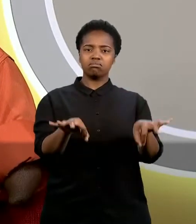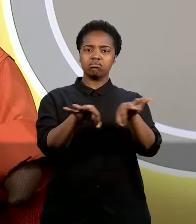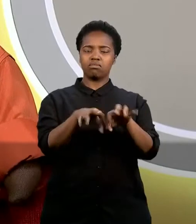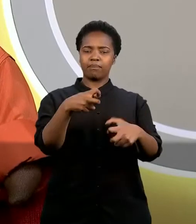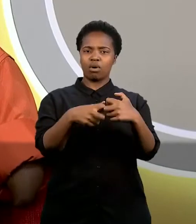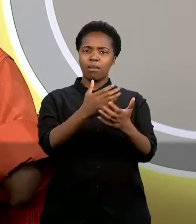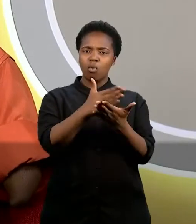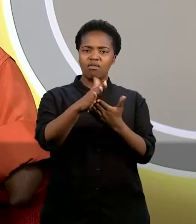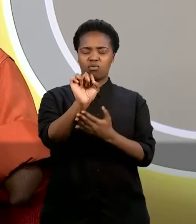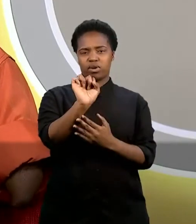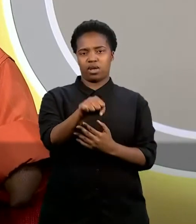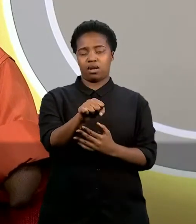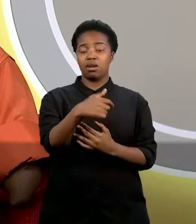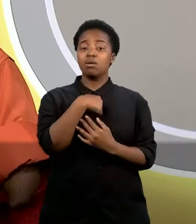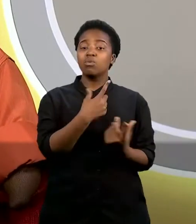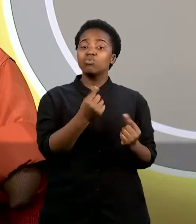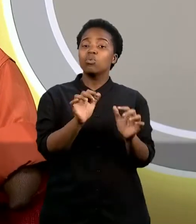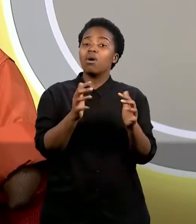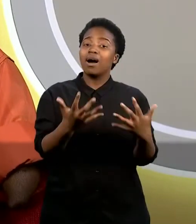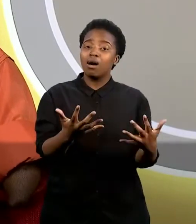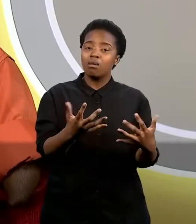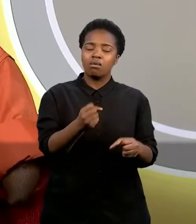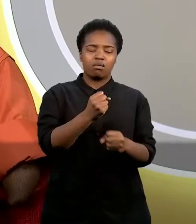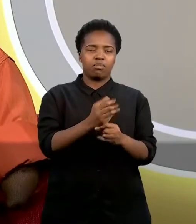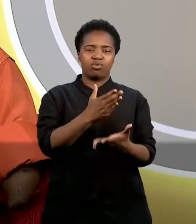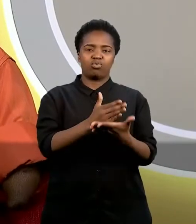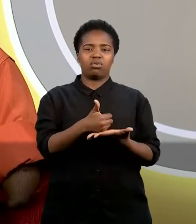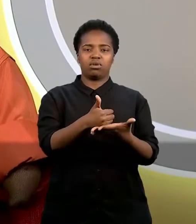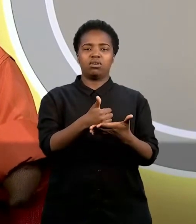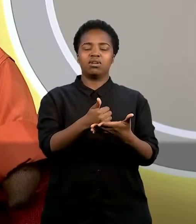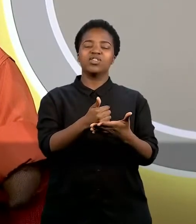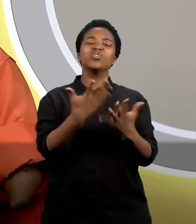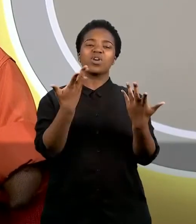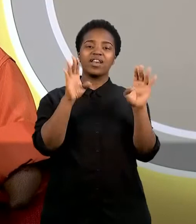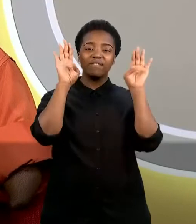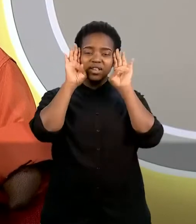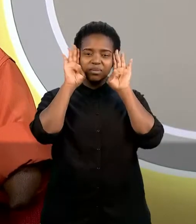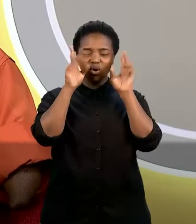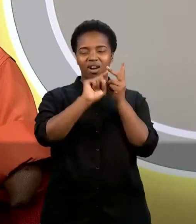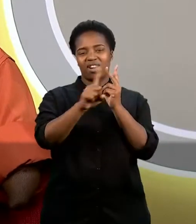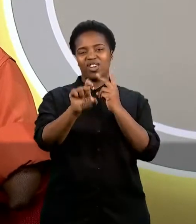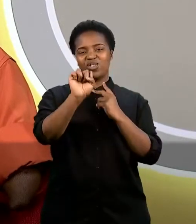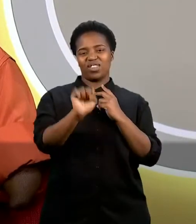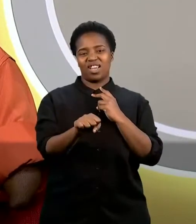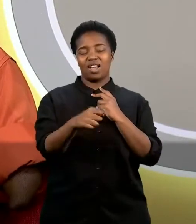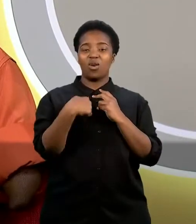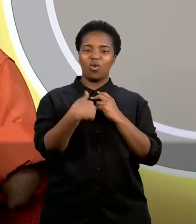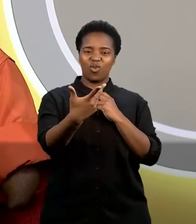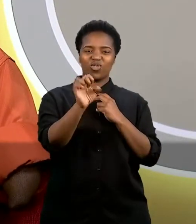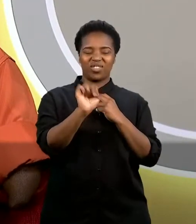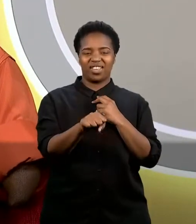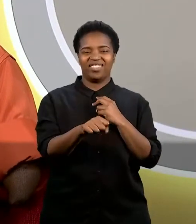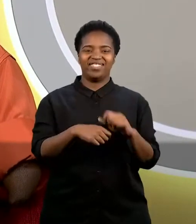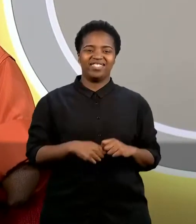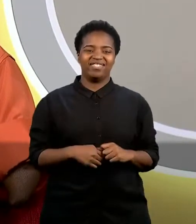lefatseng re ka etsa karolo ya rona ho tlisa phetoho bua le rona ho di social media pages tsa rona hore le wena o tlise